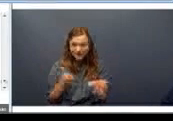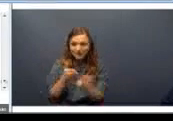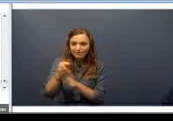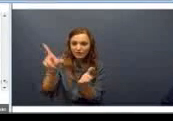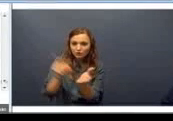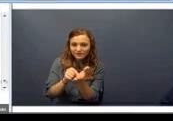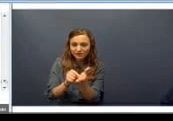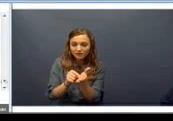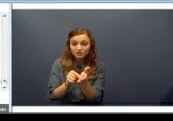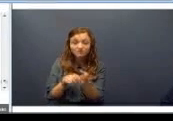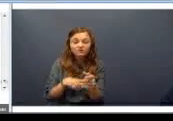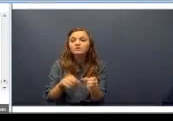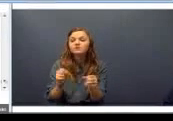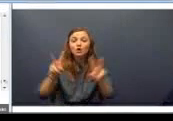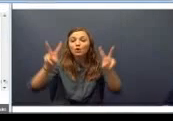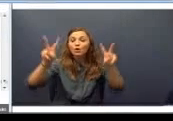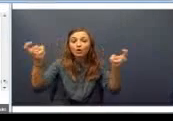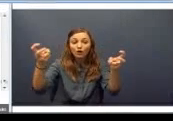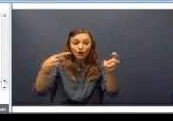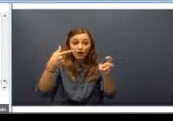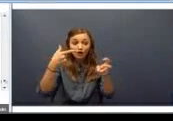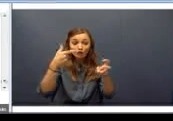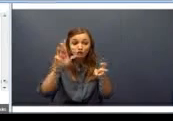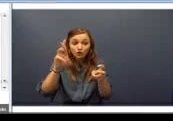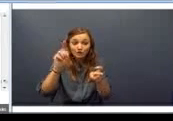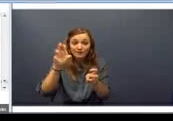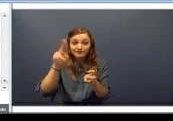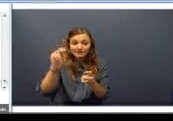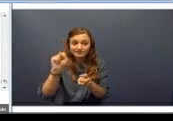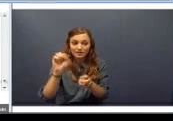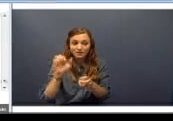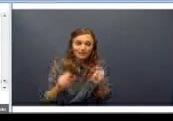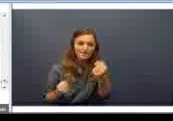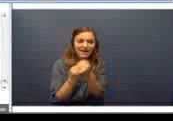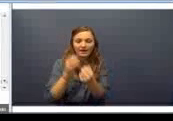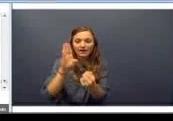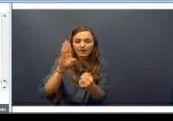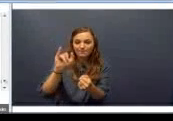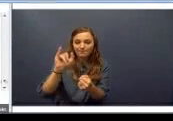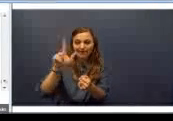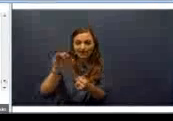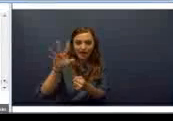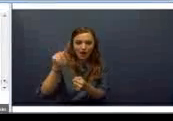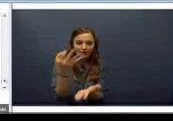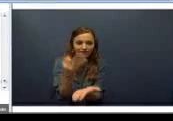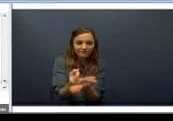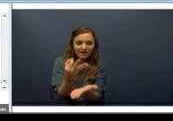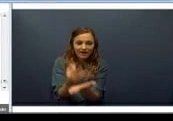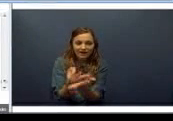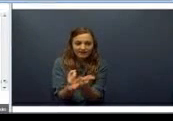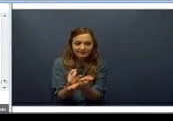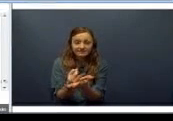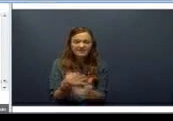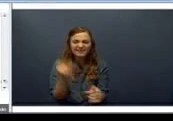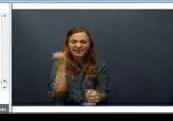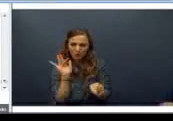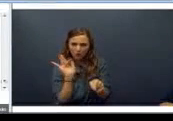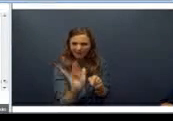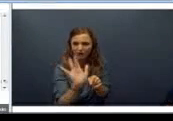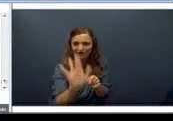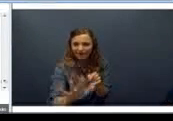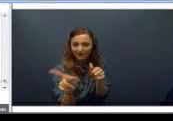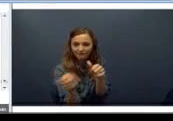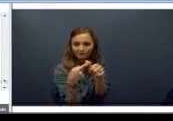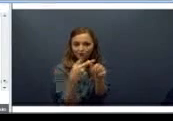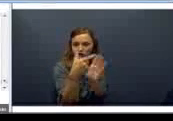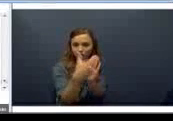is the actual news articles. So the main headline here is Germans back the bailout fund as rifts persist in Euro talks. If you actually wanted to click